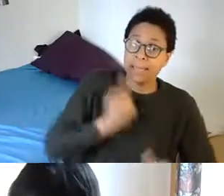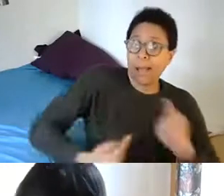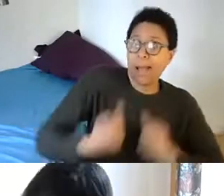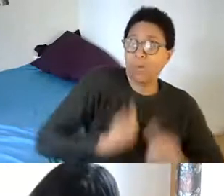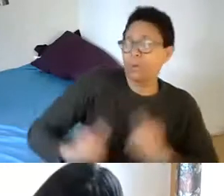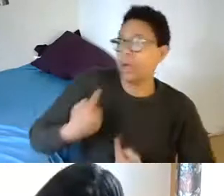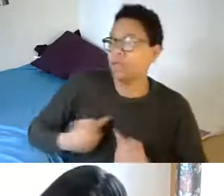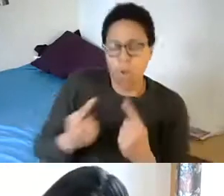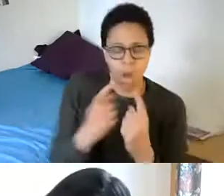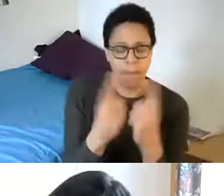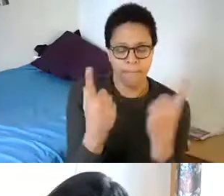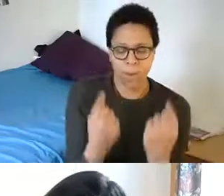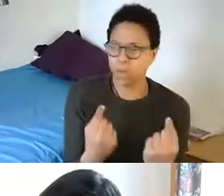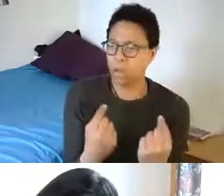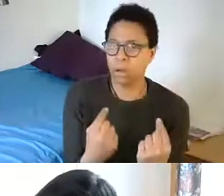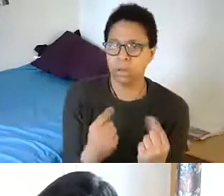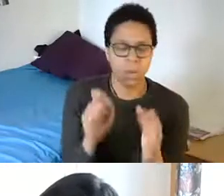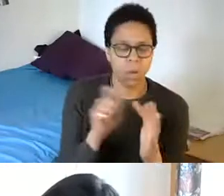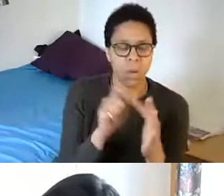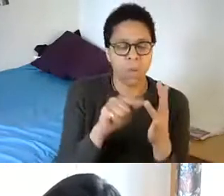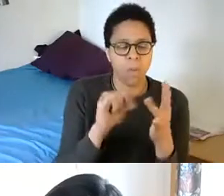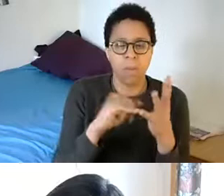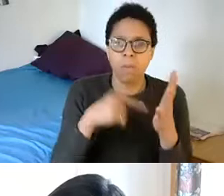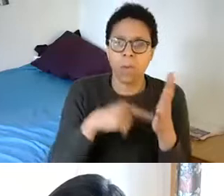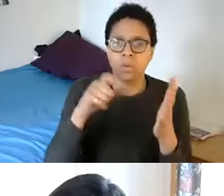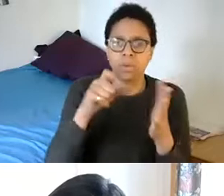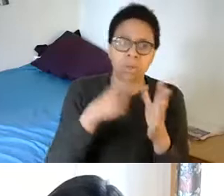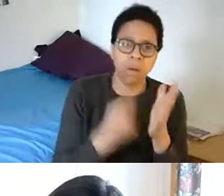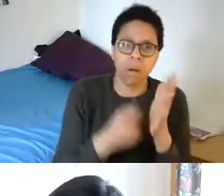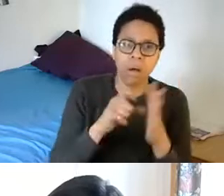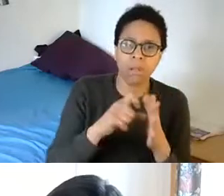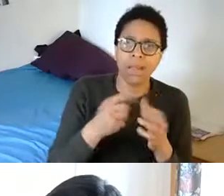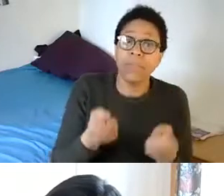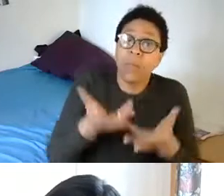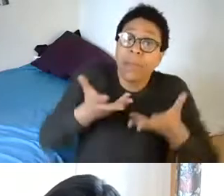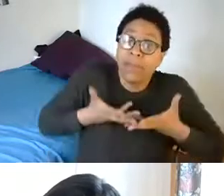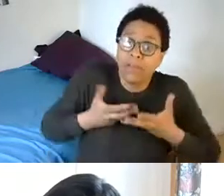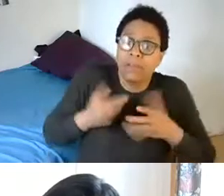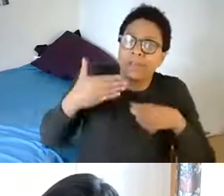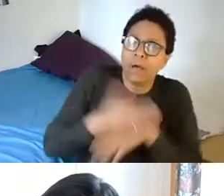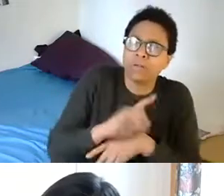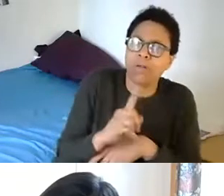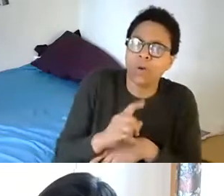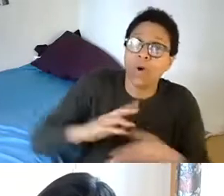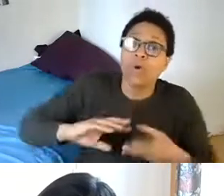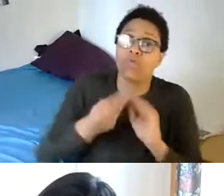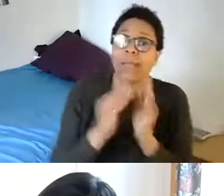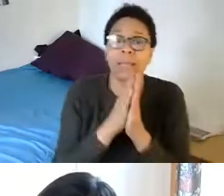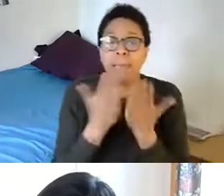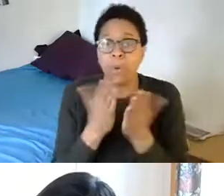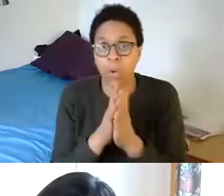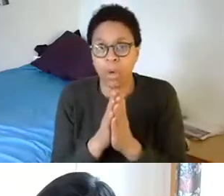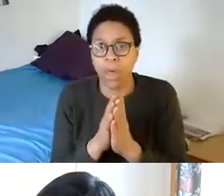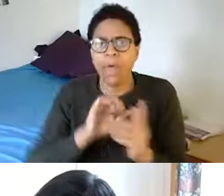printed one side then the other. And then we were given the task of making that into a book, also looking into the future of the